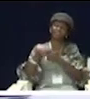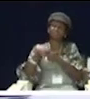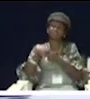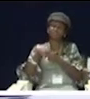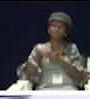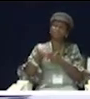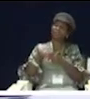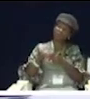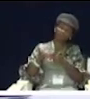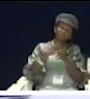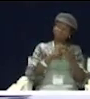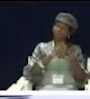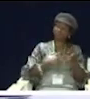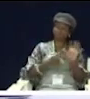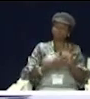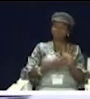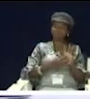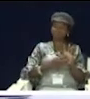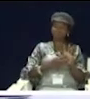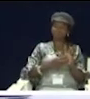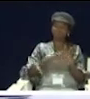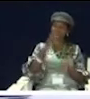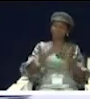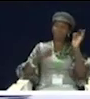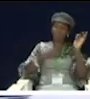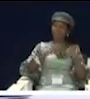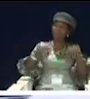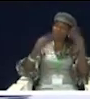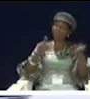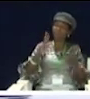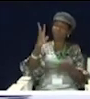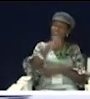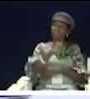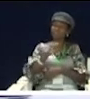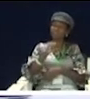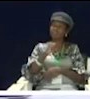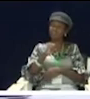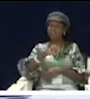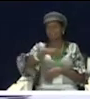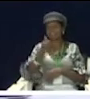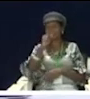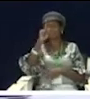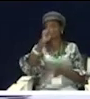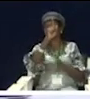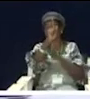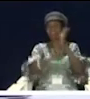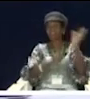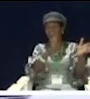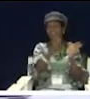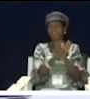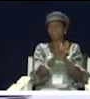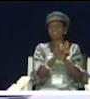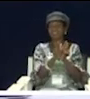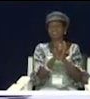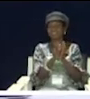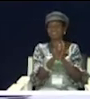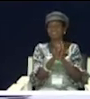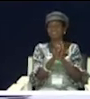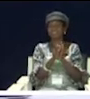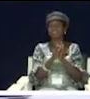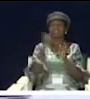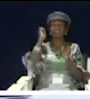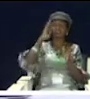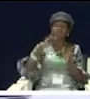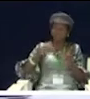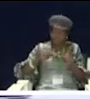I mean, if we had given him another 1 hour, she would have gone